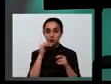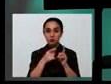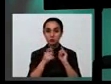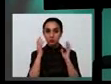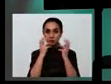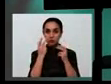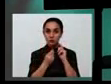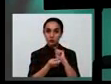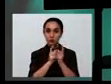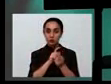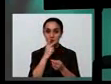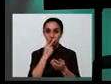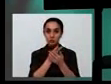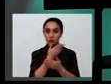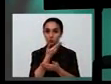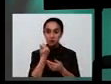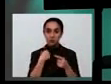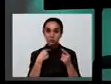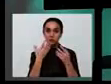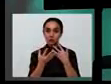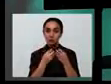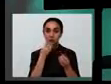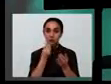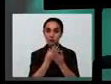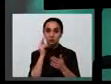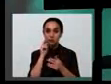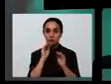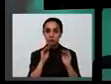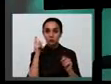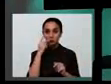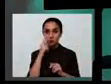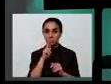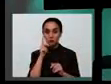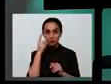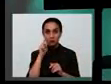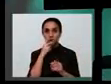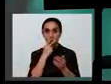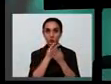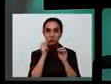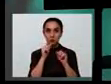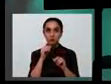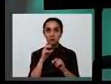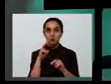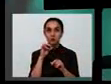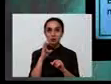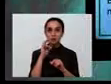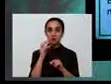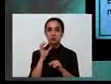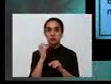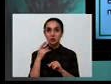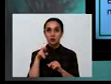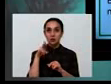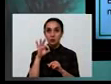o'zgarish yuz bermaganligini biz aziz o'quvchilar ko'rishimiz mumkin ekan. Den Siopin